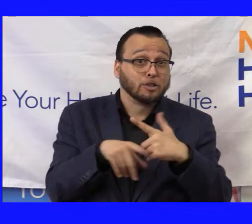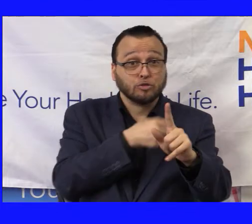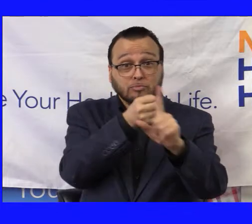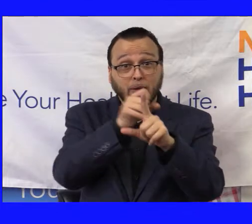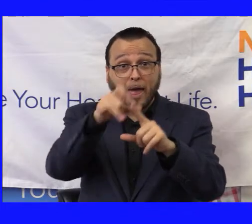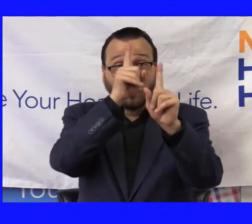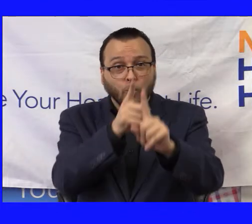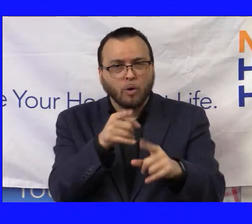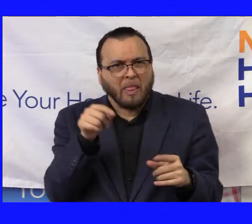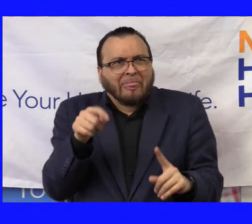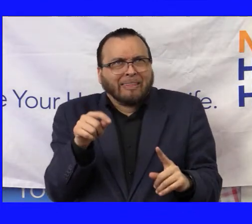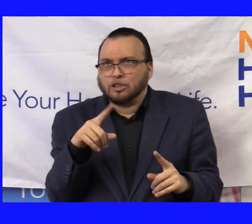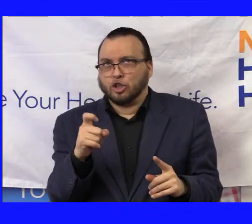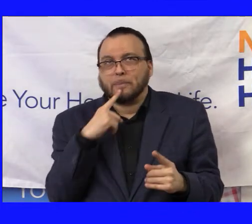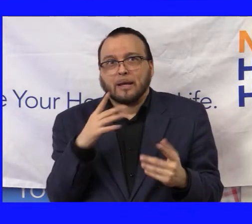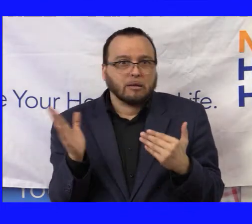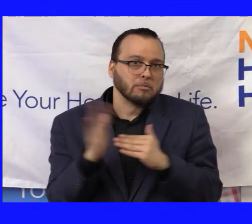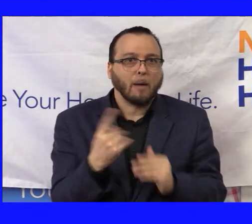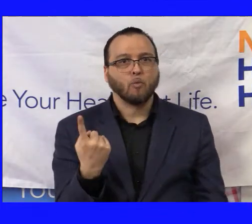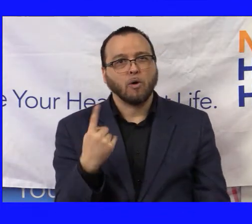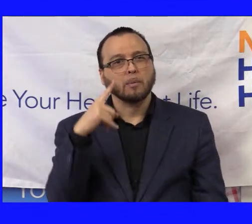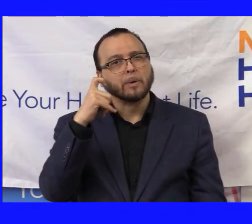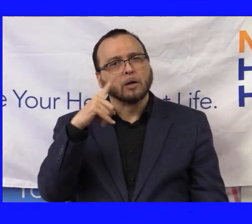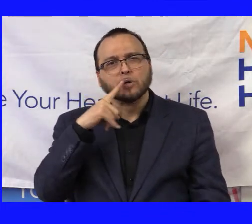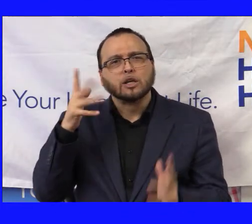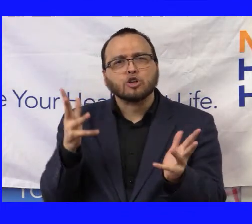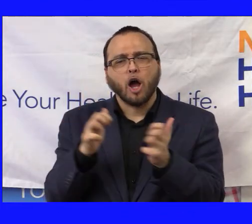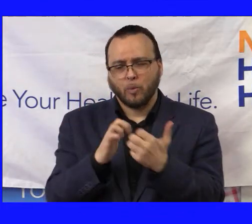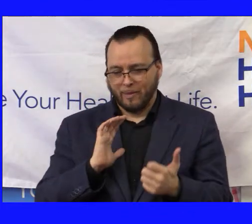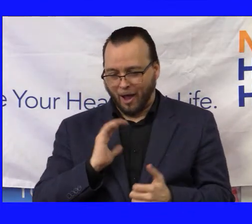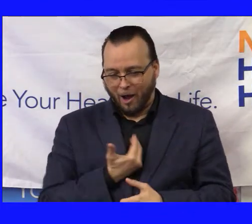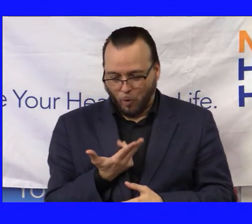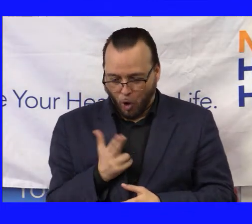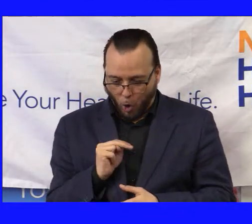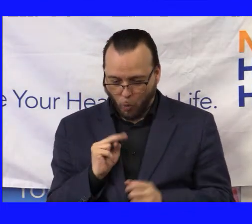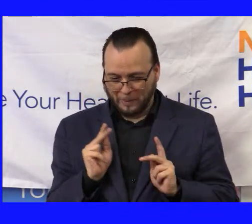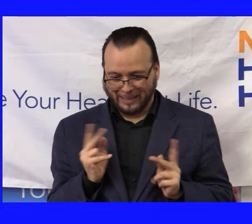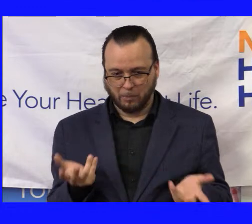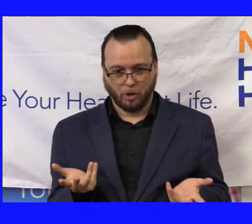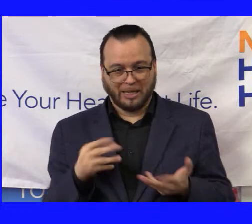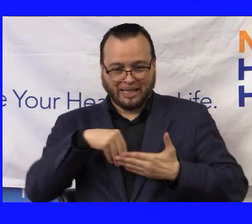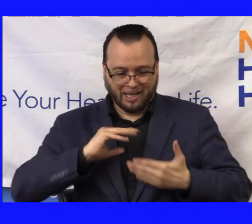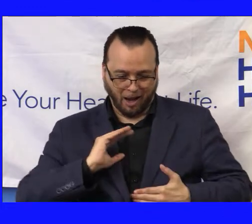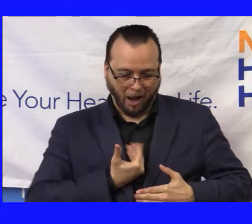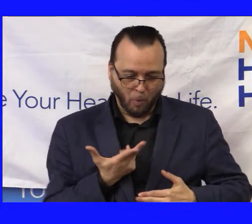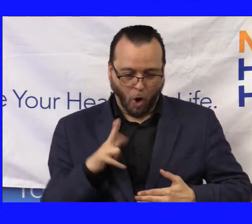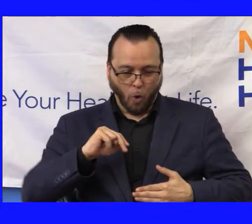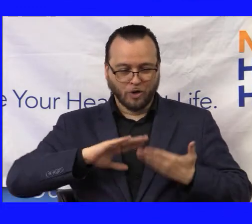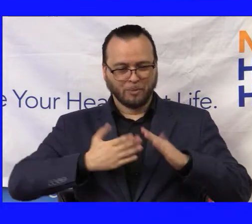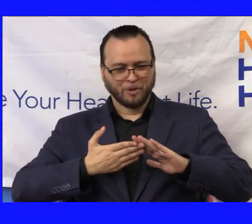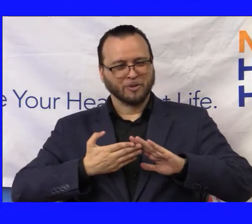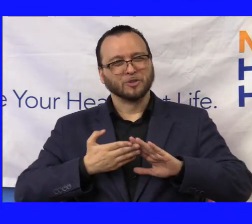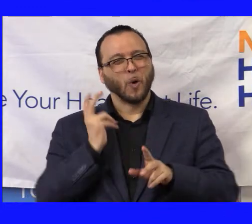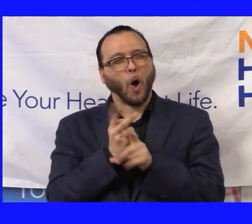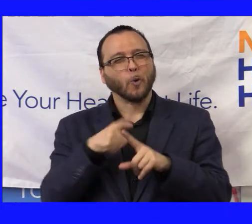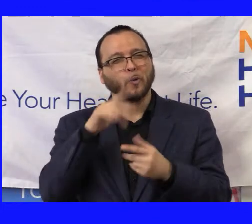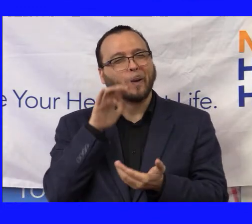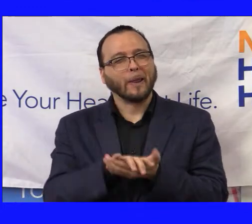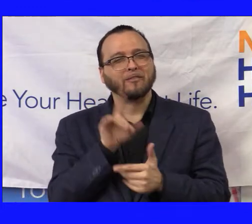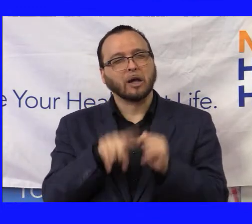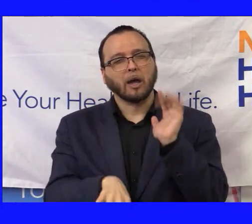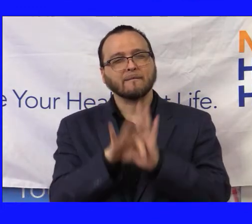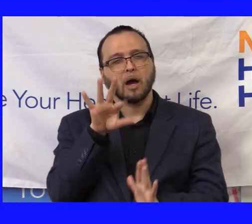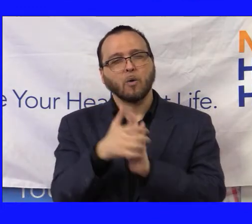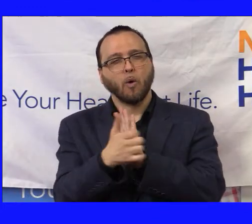talking to our own people and the same communities, and it's hard to believe that we cannot find people